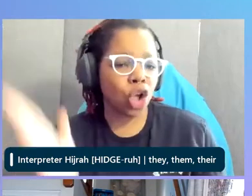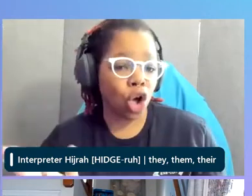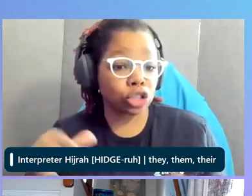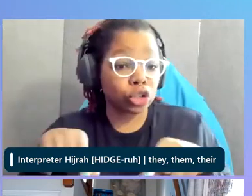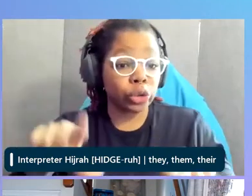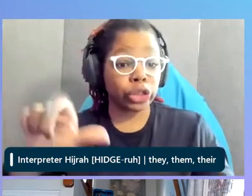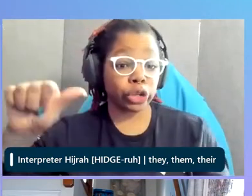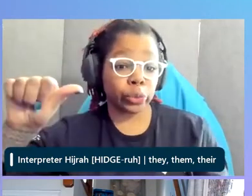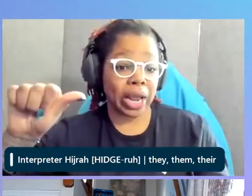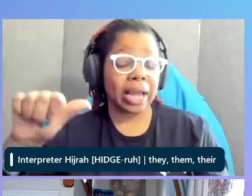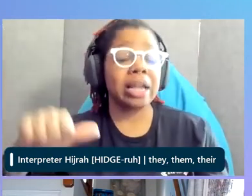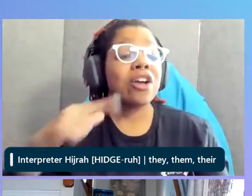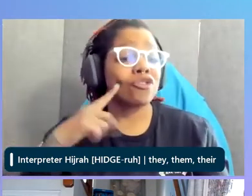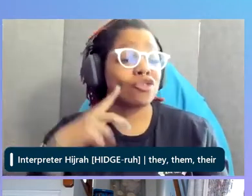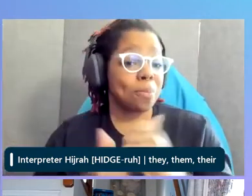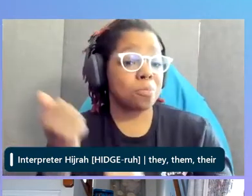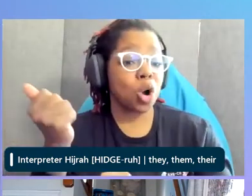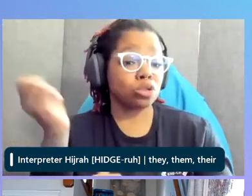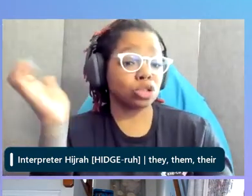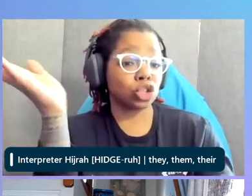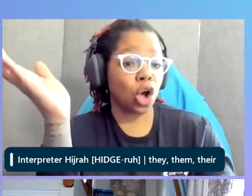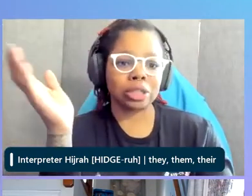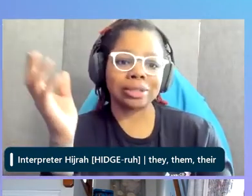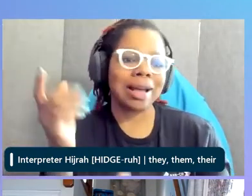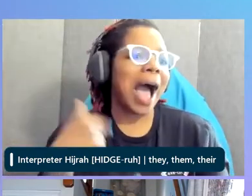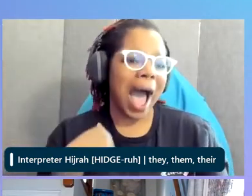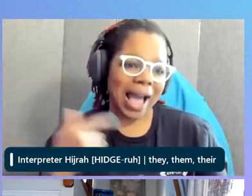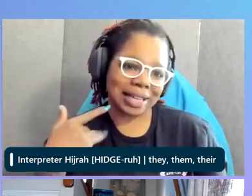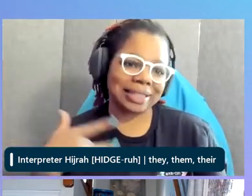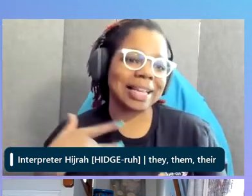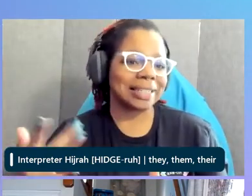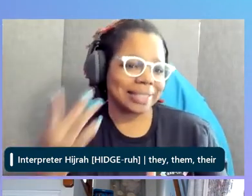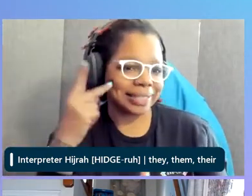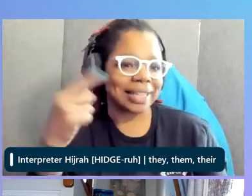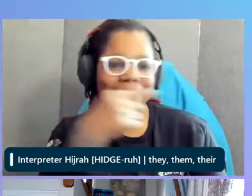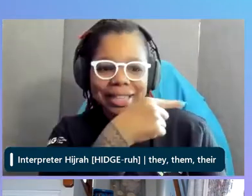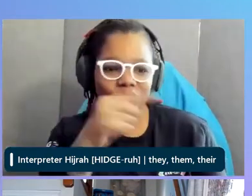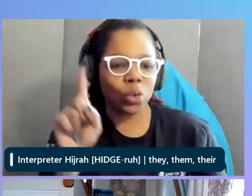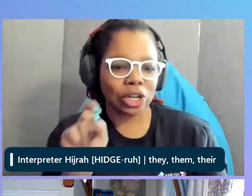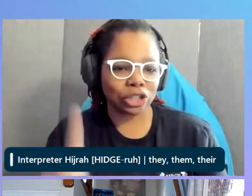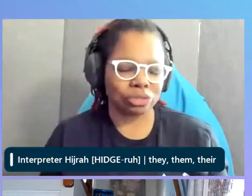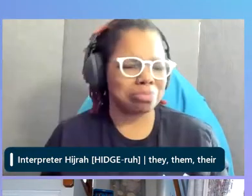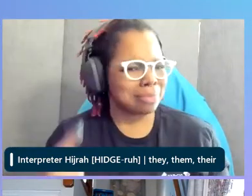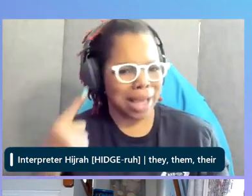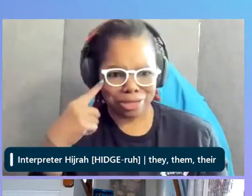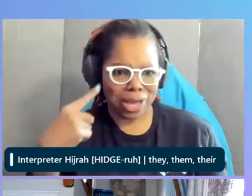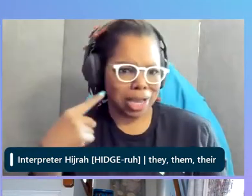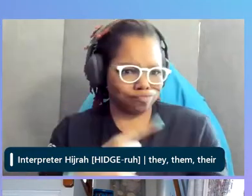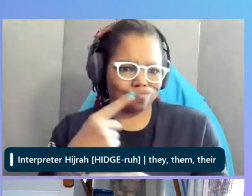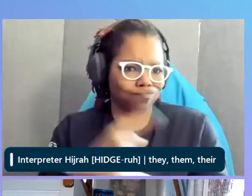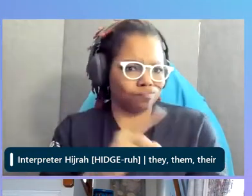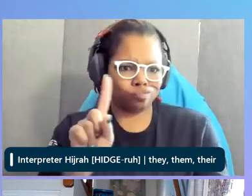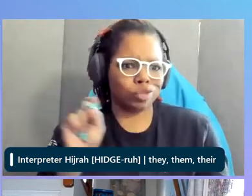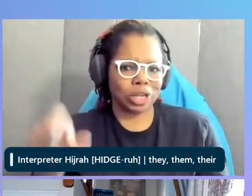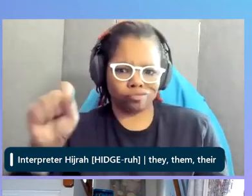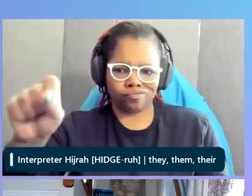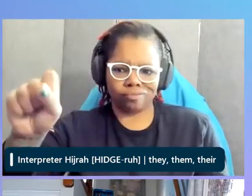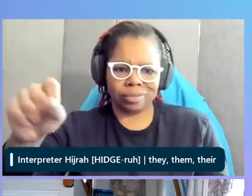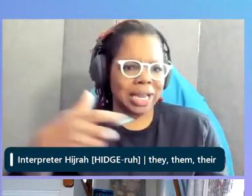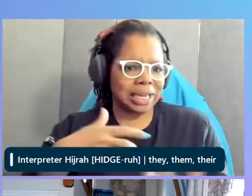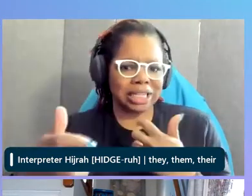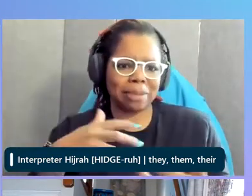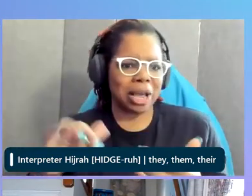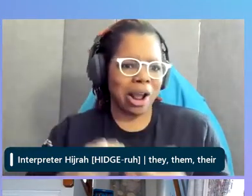Q&A for most talks I see is some version or another of this question. And I think it's a perfectly reasonable question. It doesn't matter